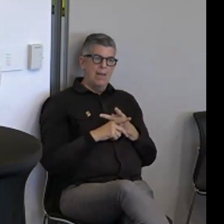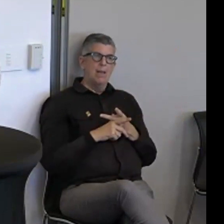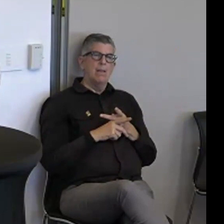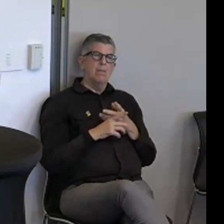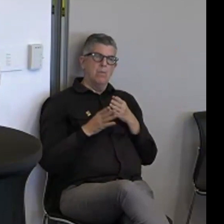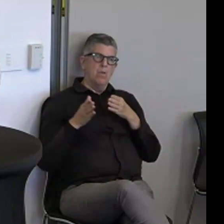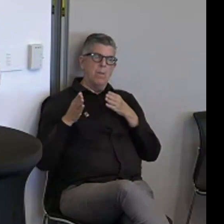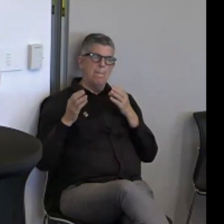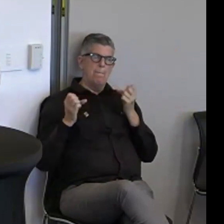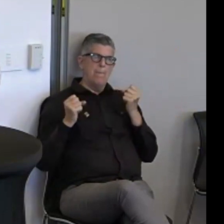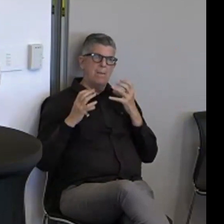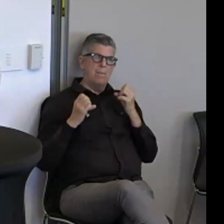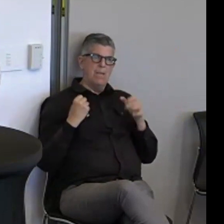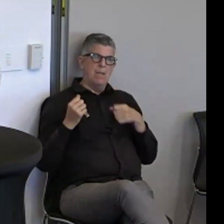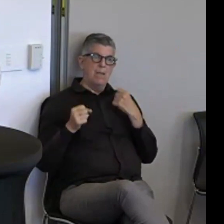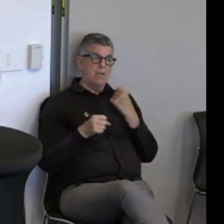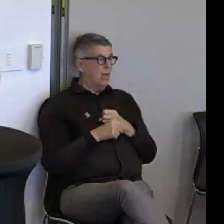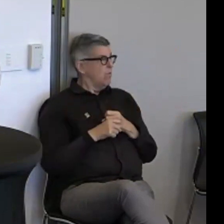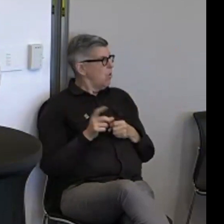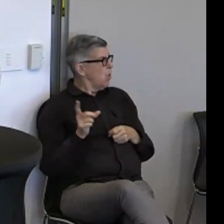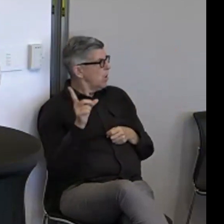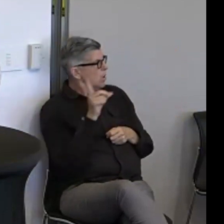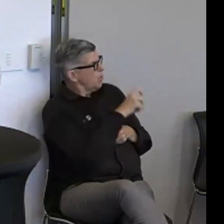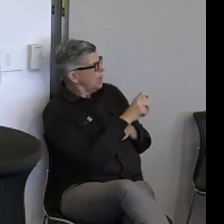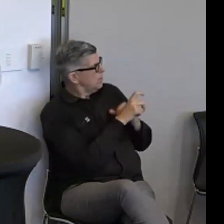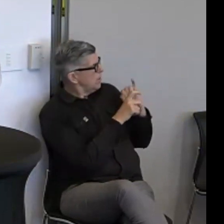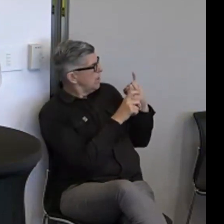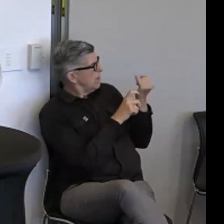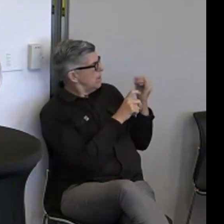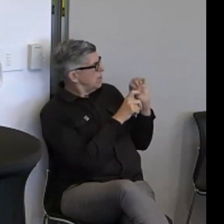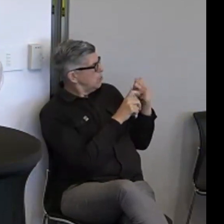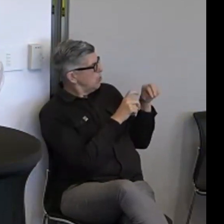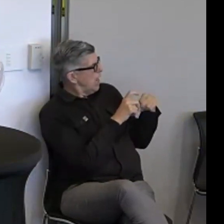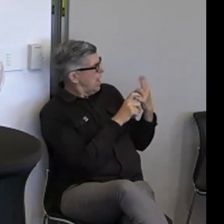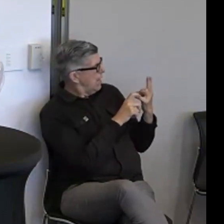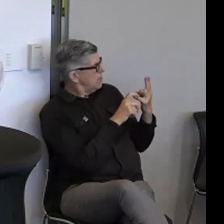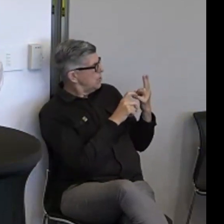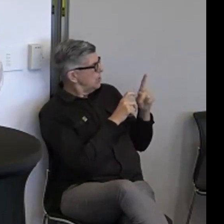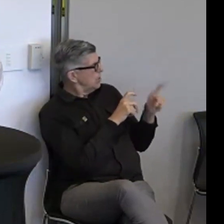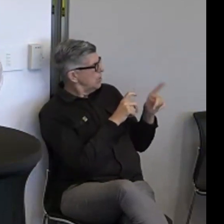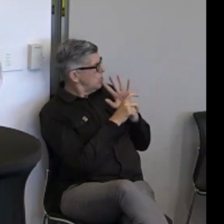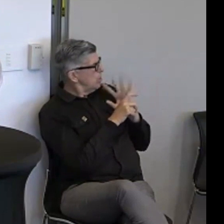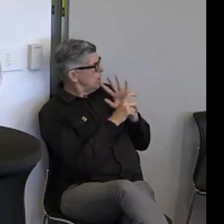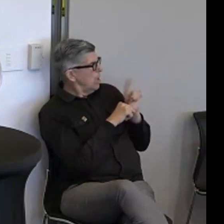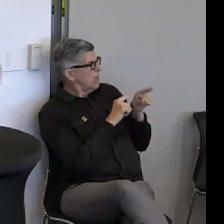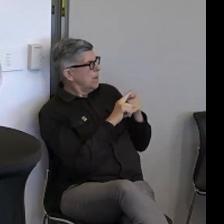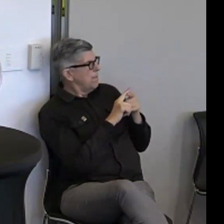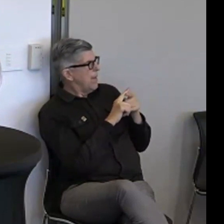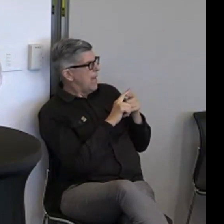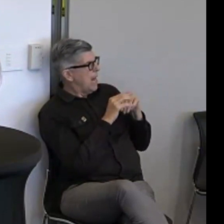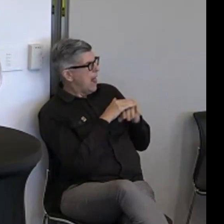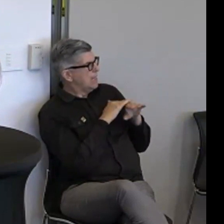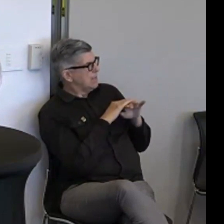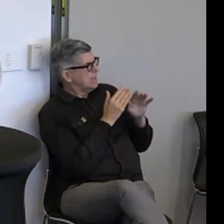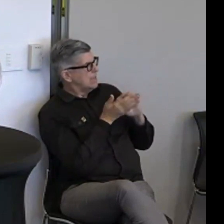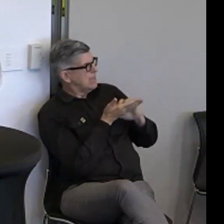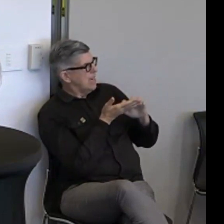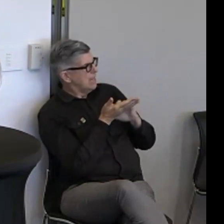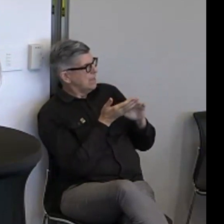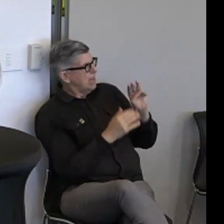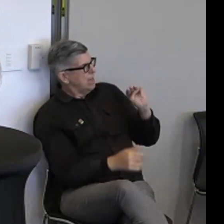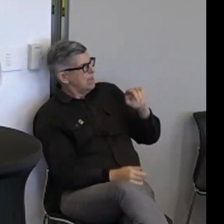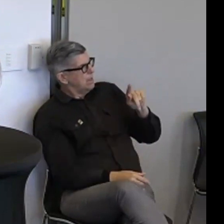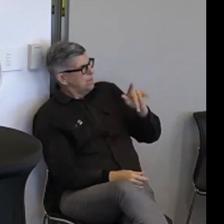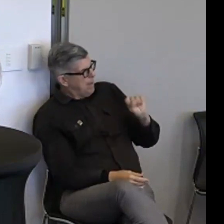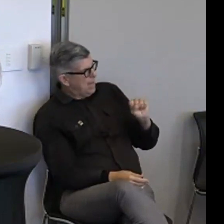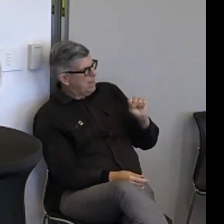And so I have a question for Josh, which is, I wonder if you can talk a little bit about how access to tactile maps and materials has evolved